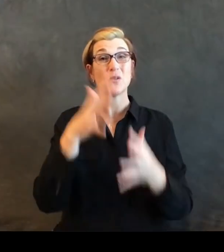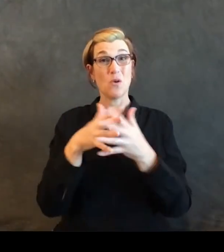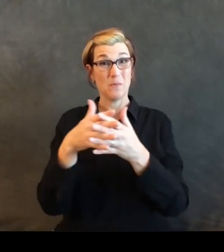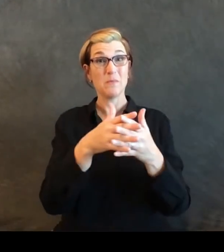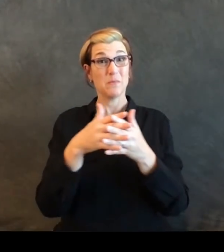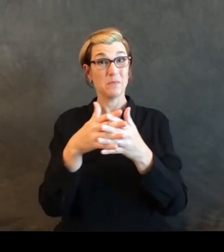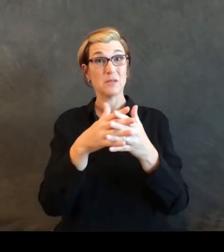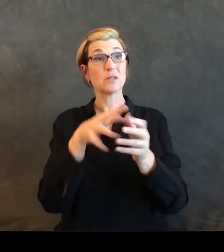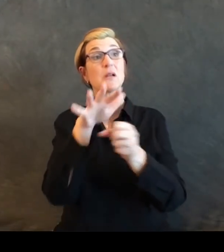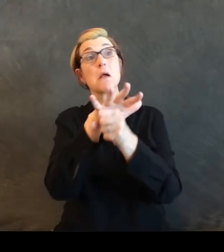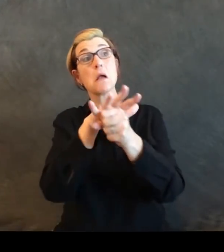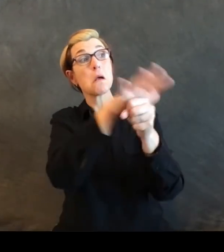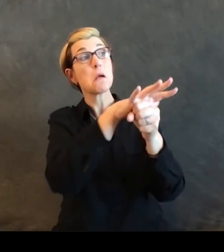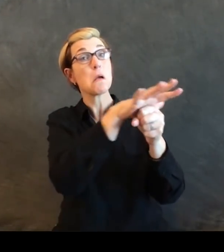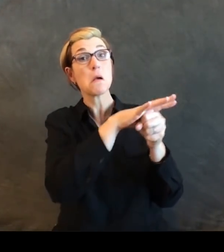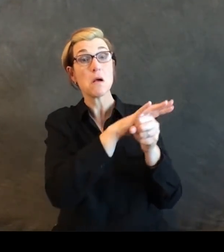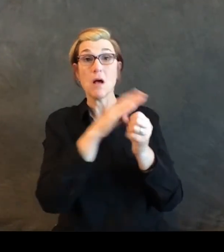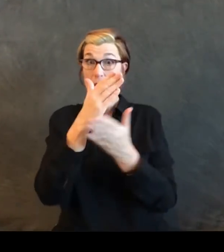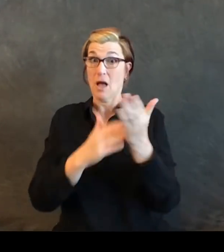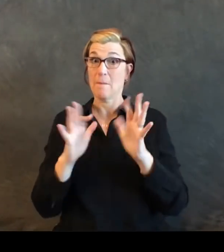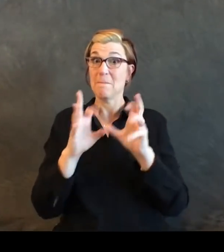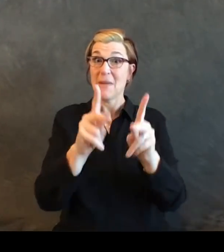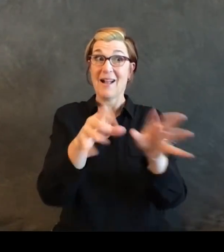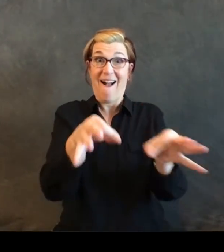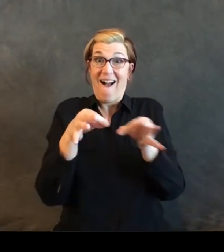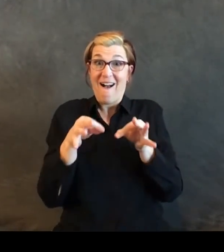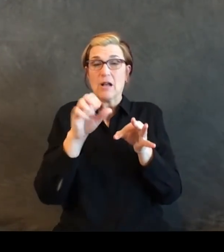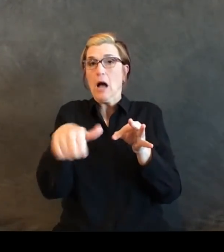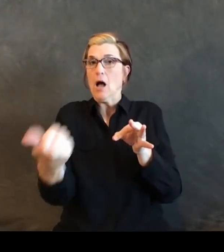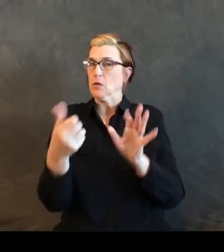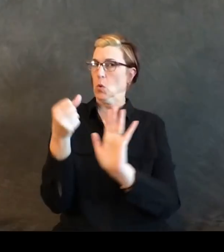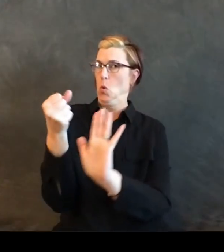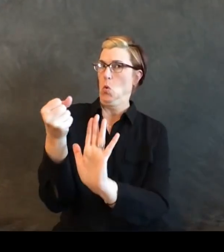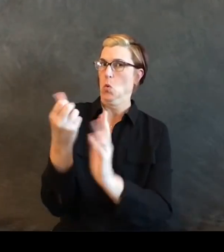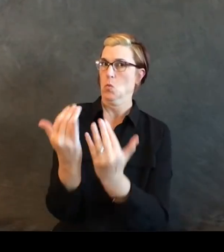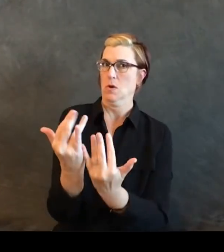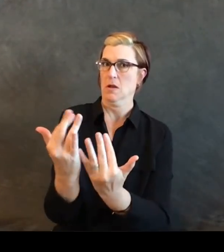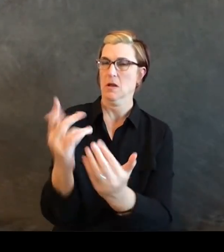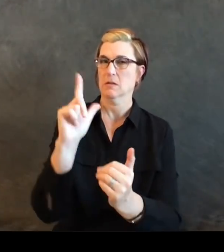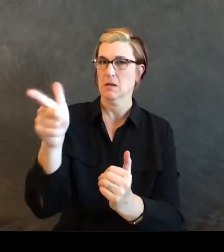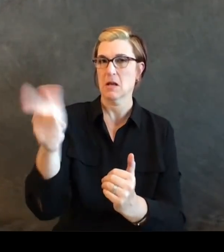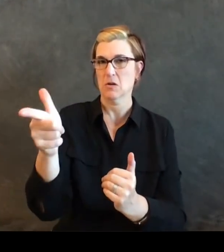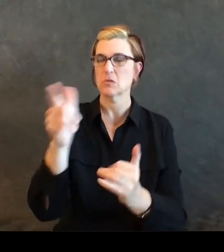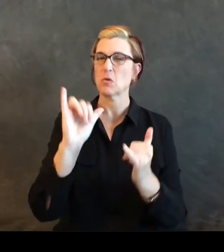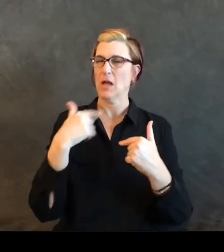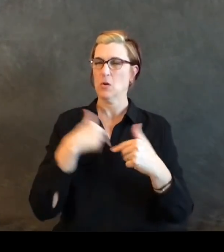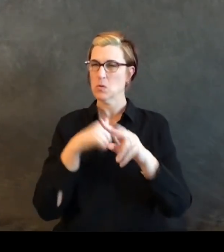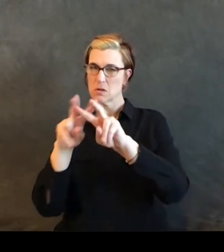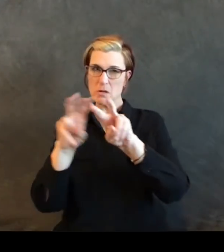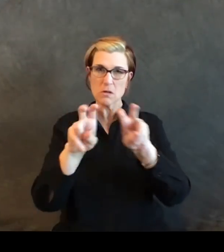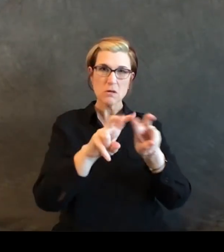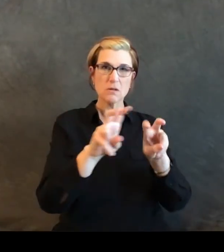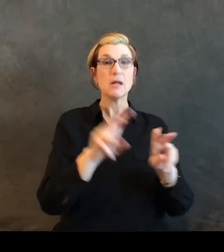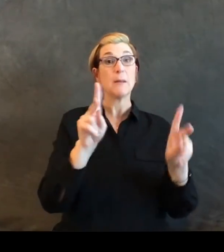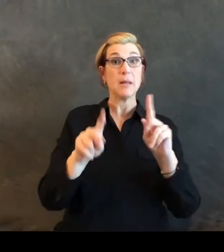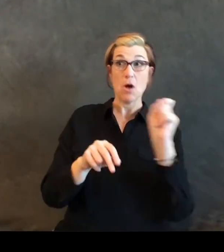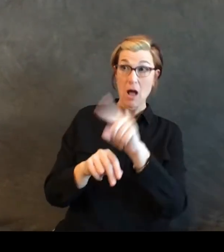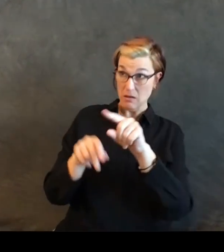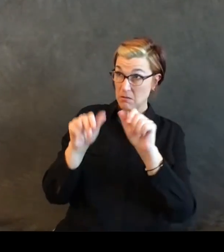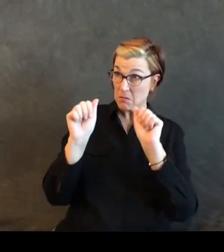than other sections. And we're obviously looking at that also. People are asking, is that an alternative? I